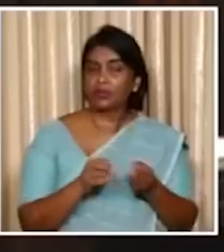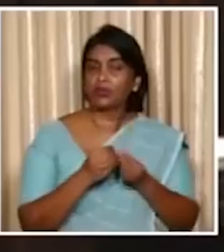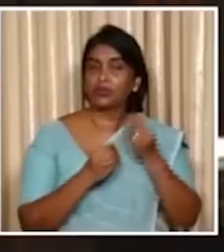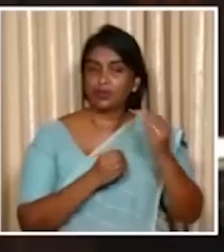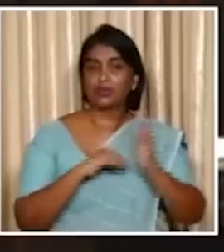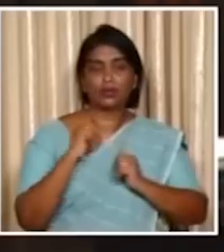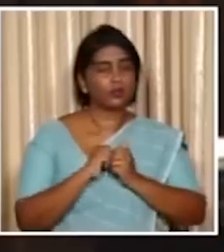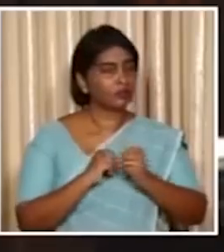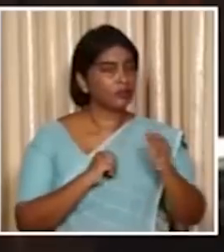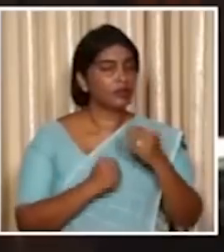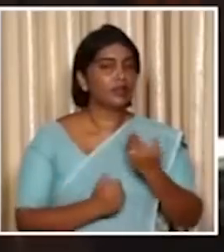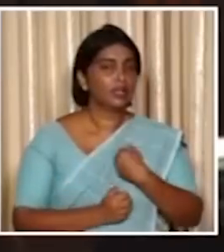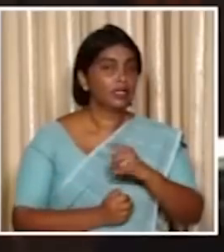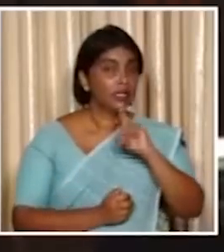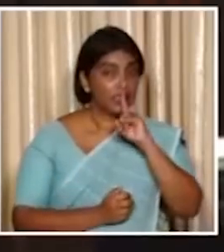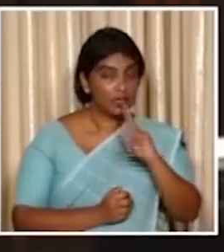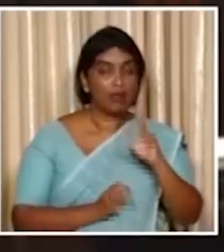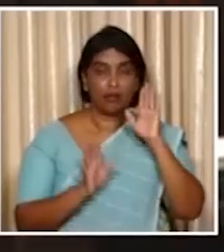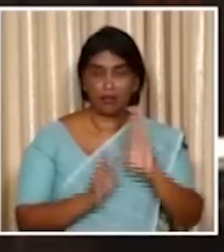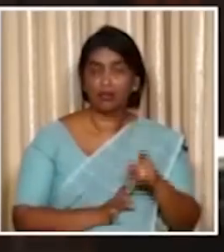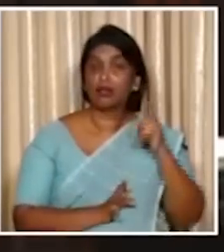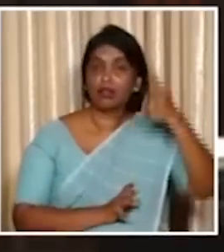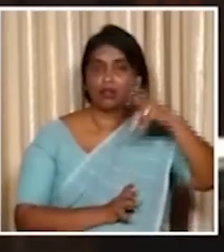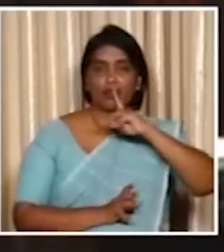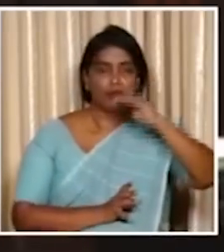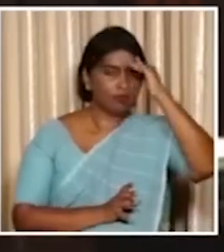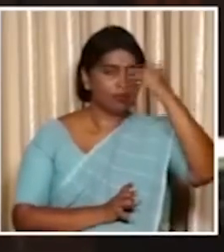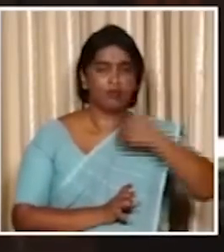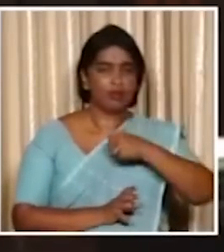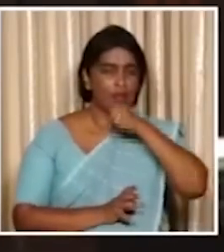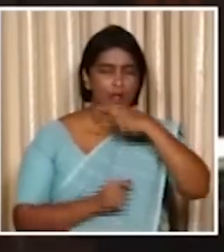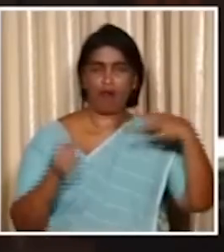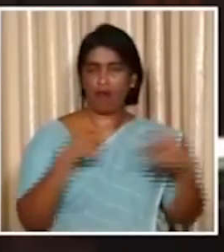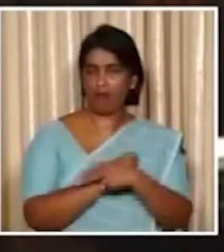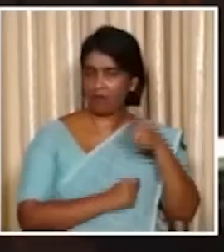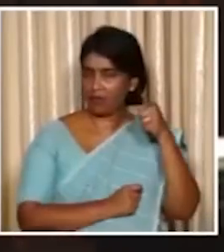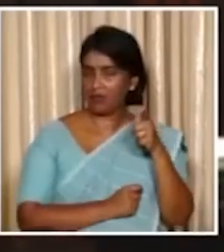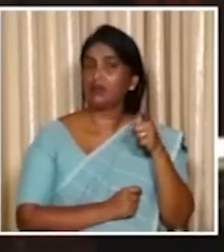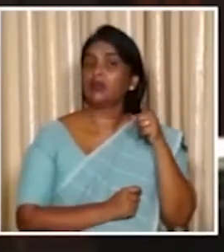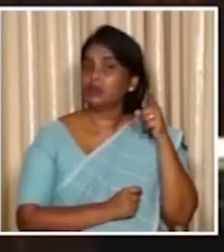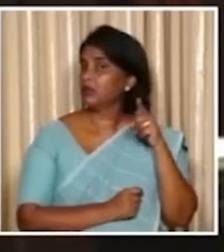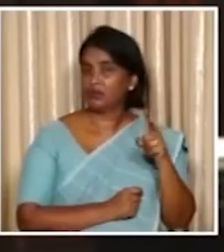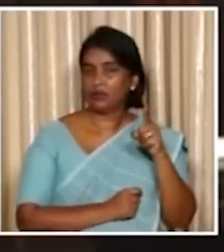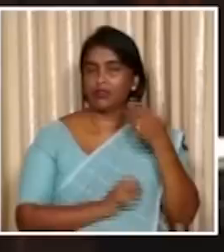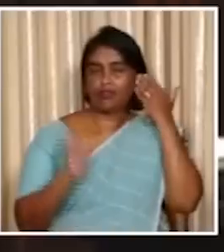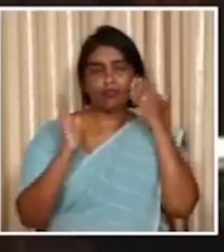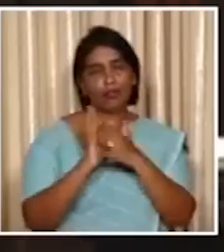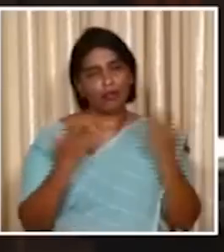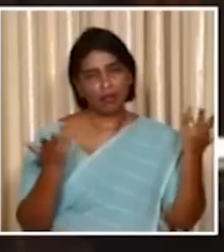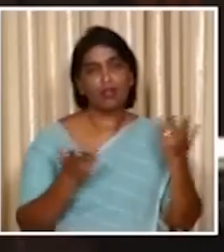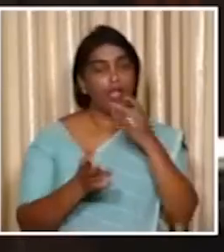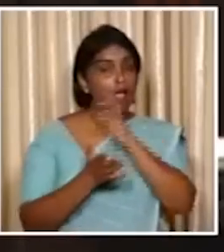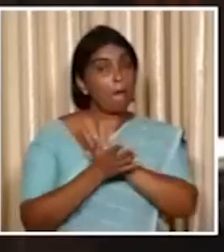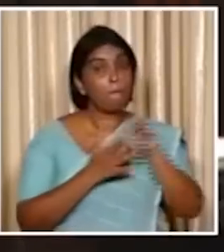the deputy speaker cuts the mic off. I am told to sit down because that's not a sensitive issue. Maybe for him. If it was in Hambantota, maybe it was sensitive for him.